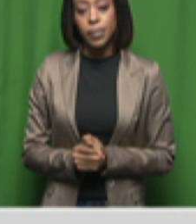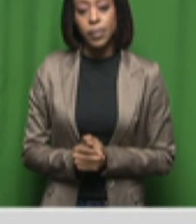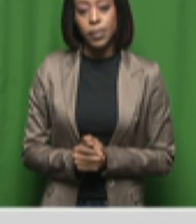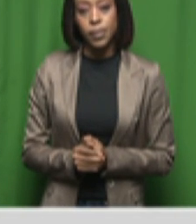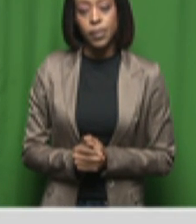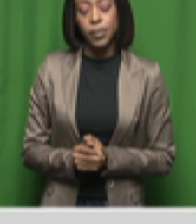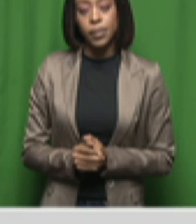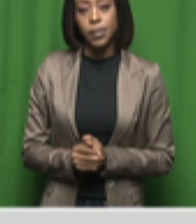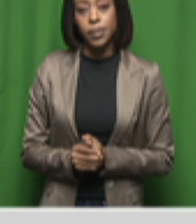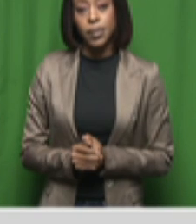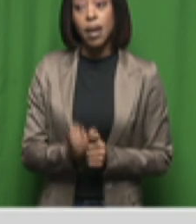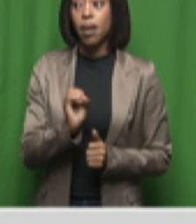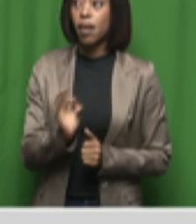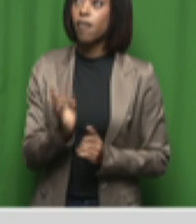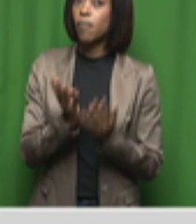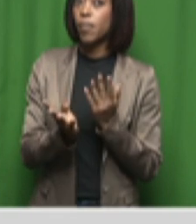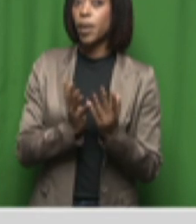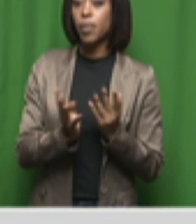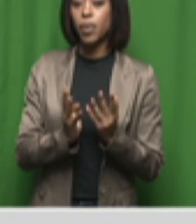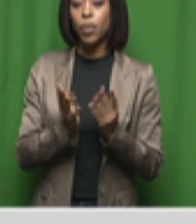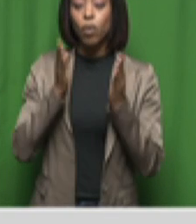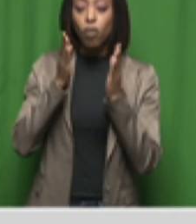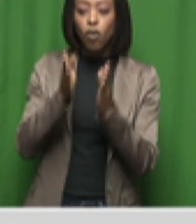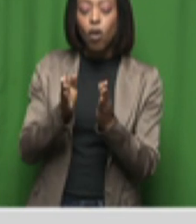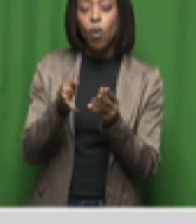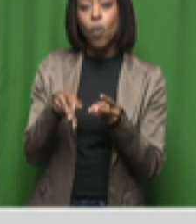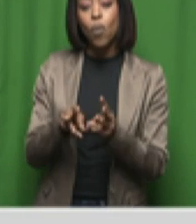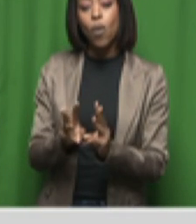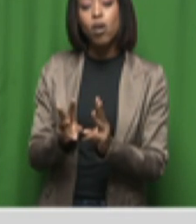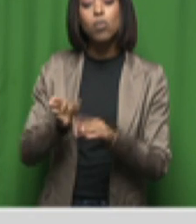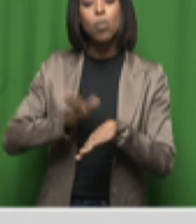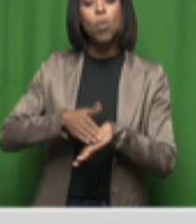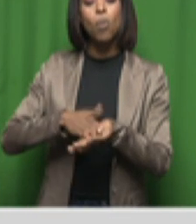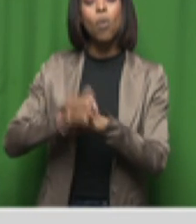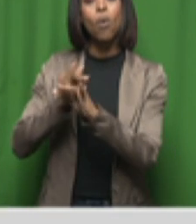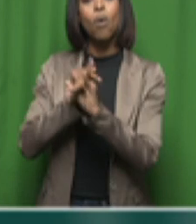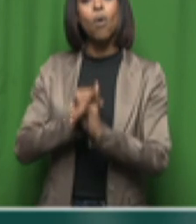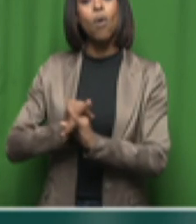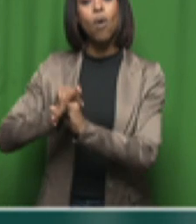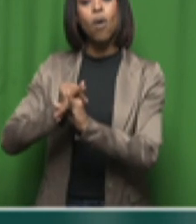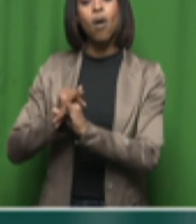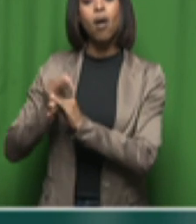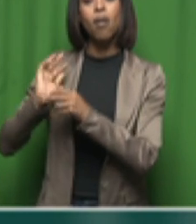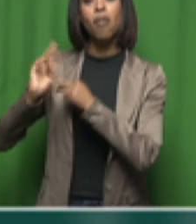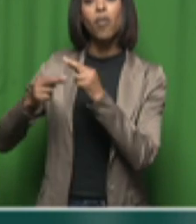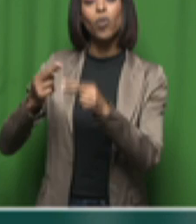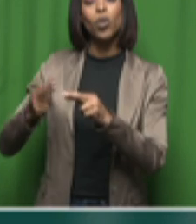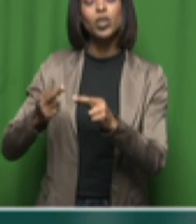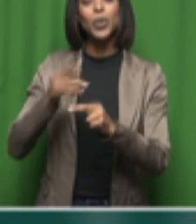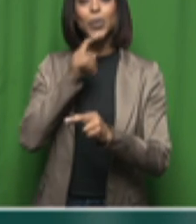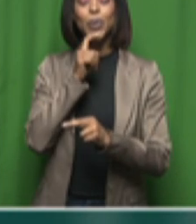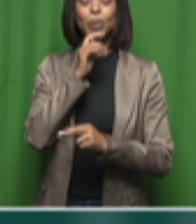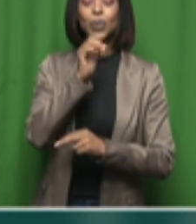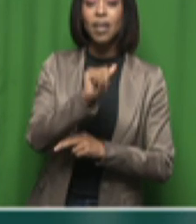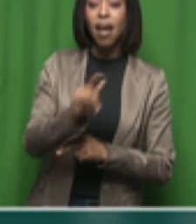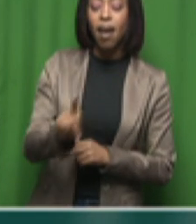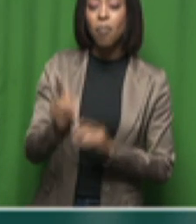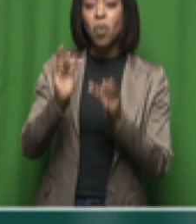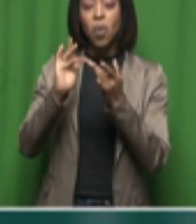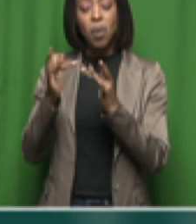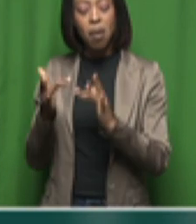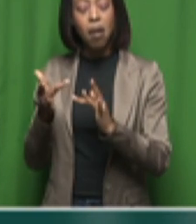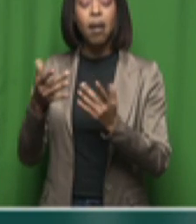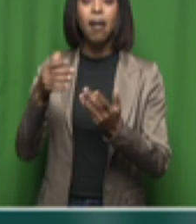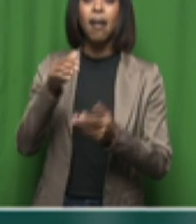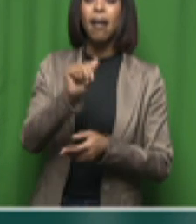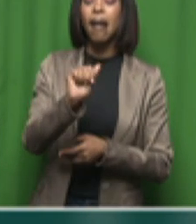platform that would operate in the new, industrial revolution that we are in, and the AI and machine